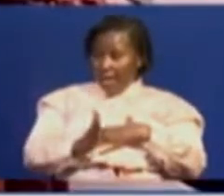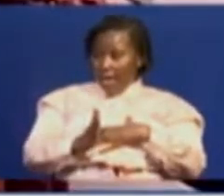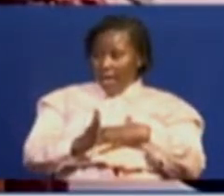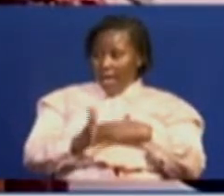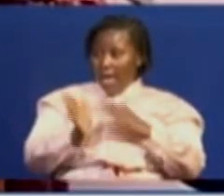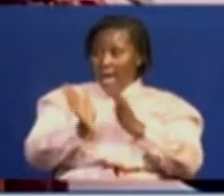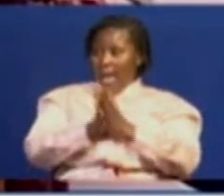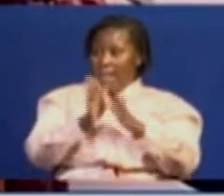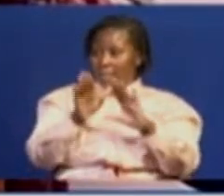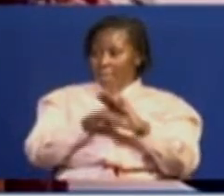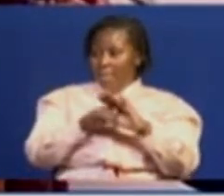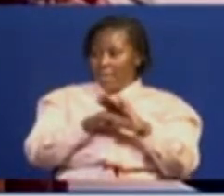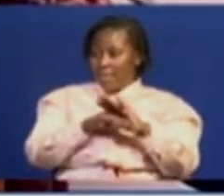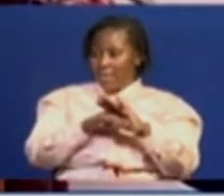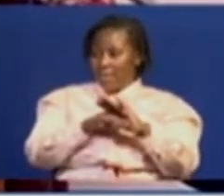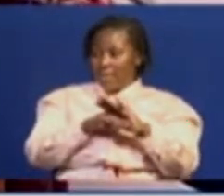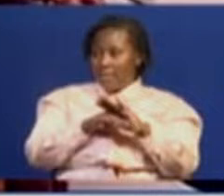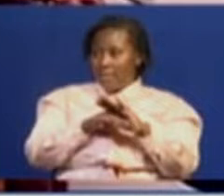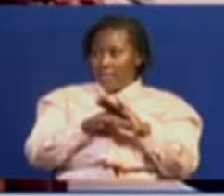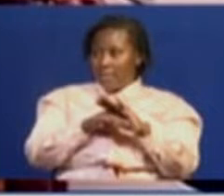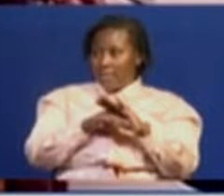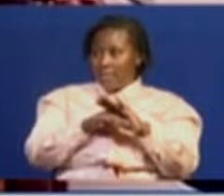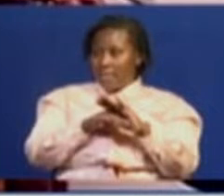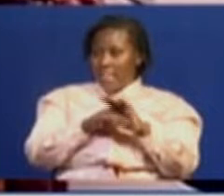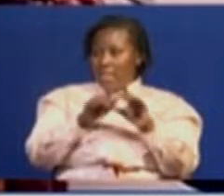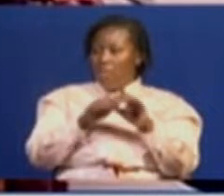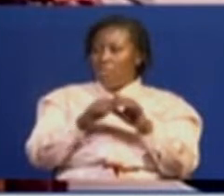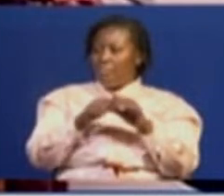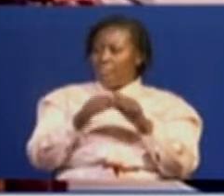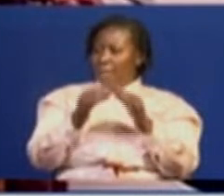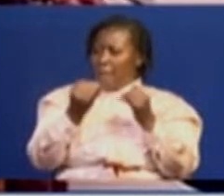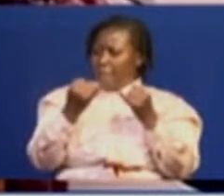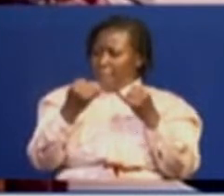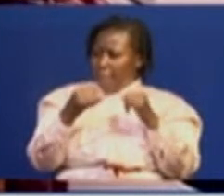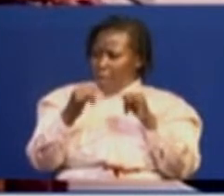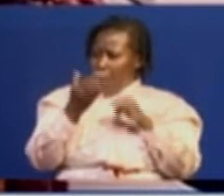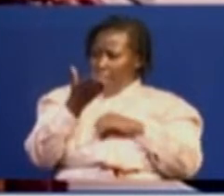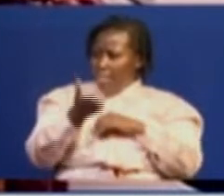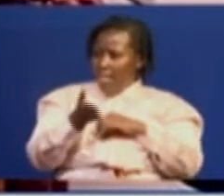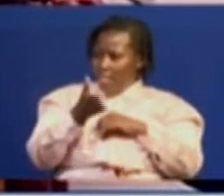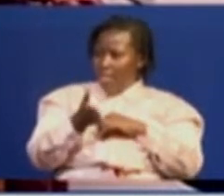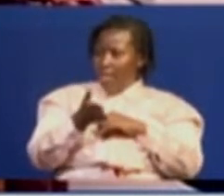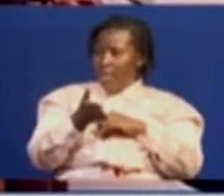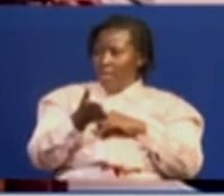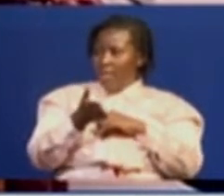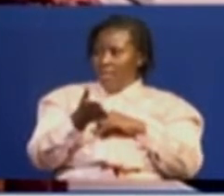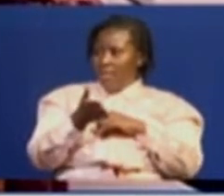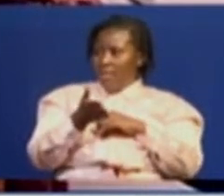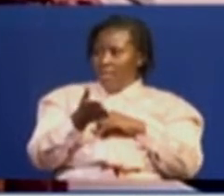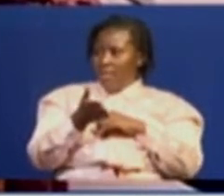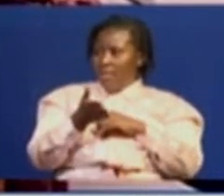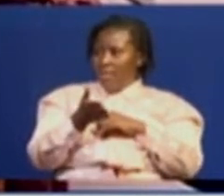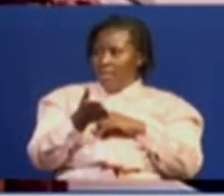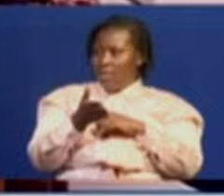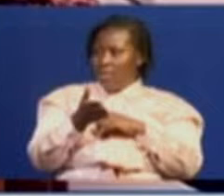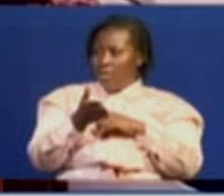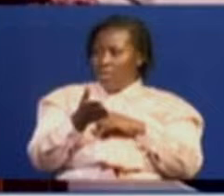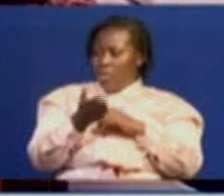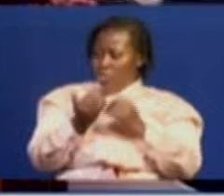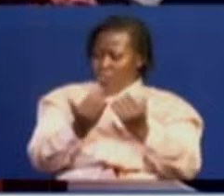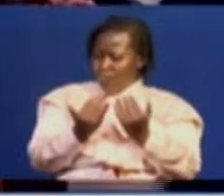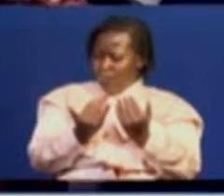Honorable Speaker and honorable members, there was an attempt to lynch